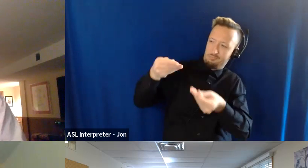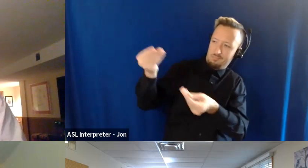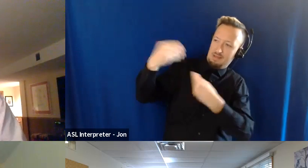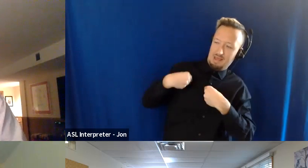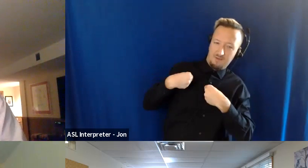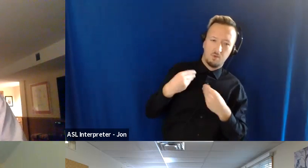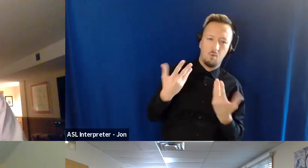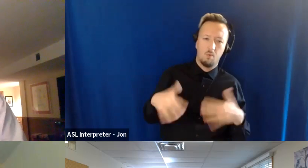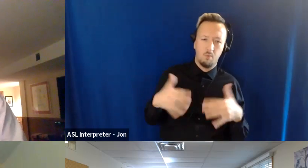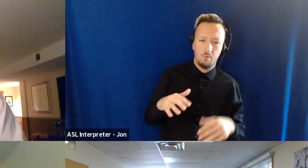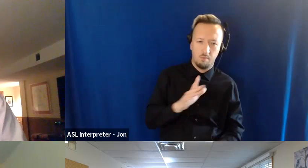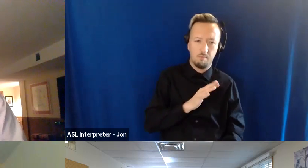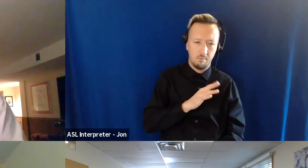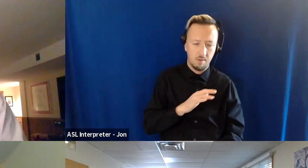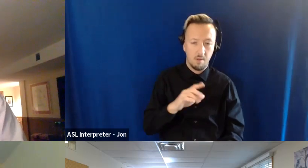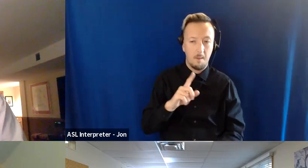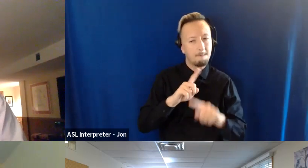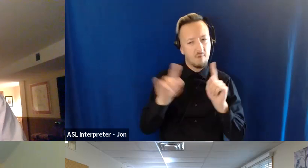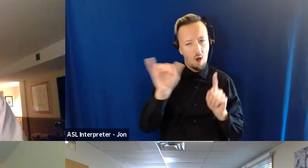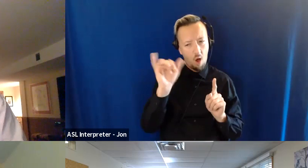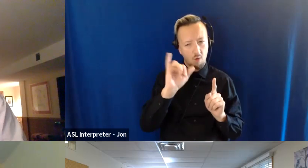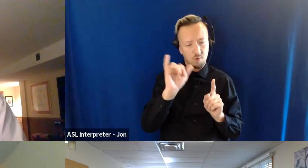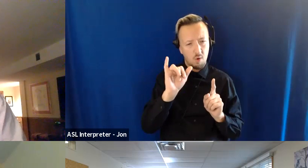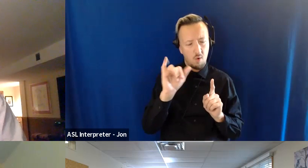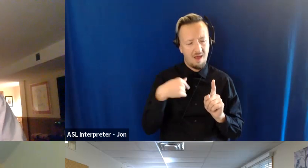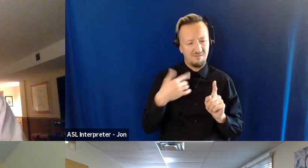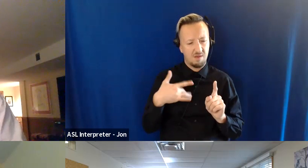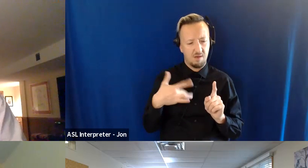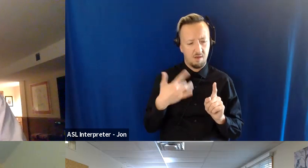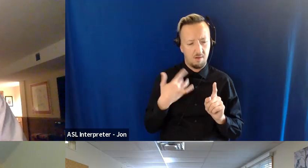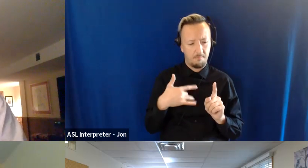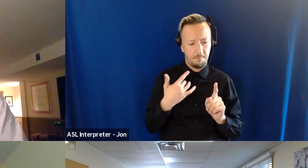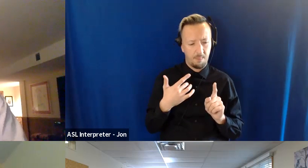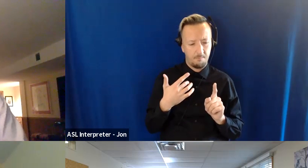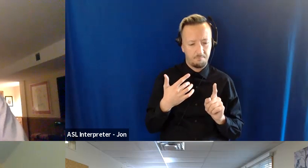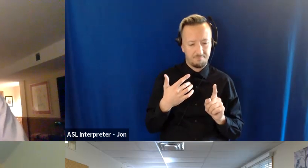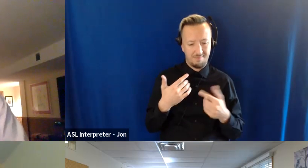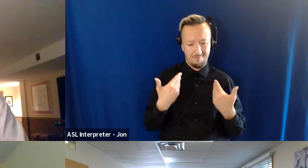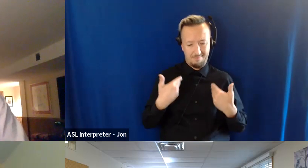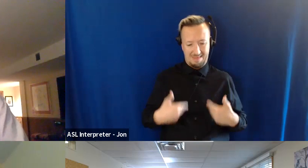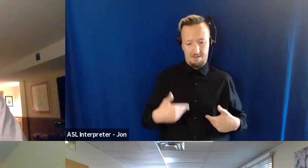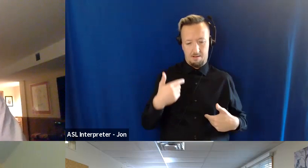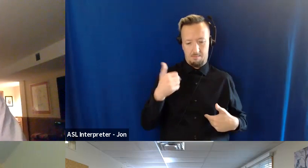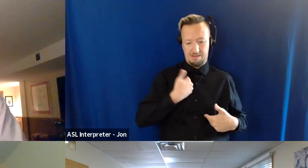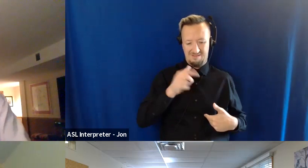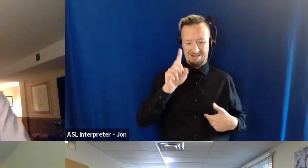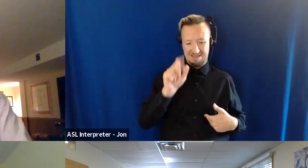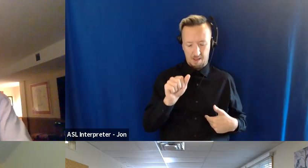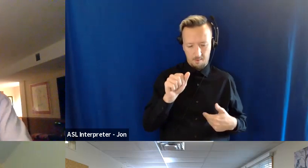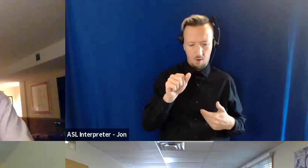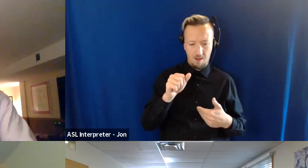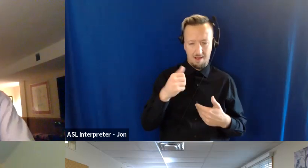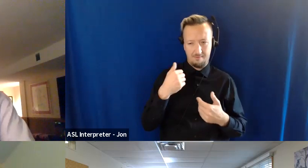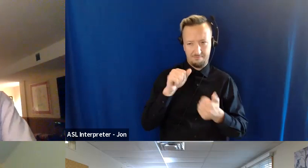that because we have dealt with all of the aspects that come with being disabled, that we are